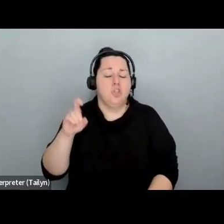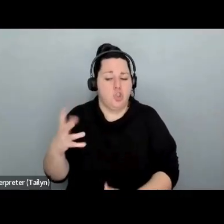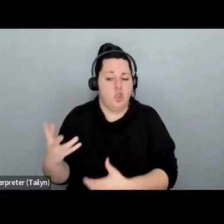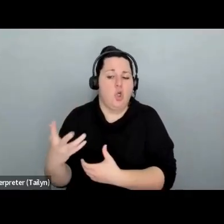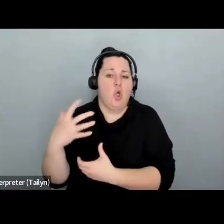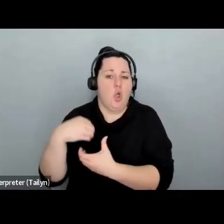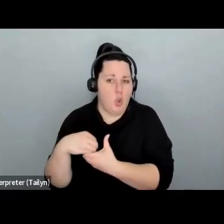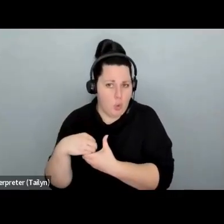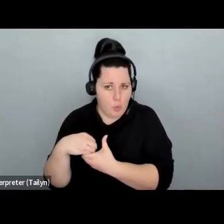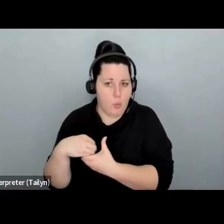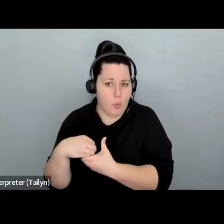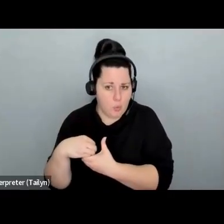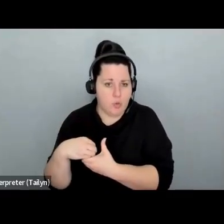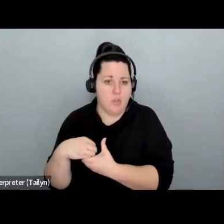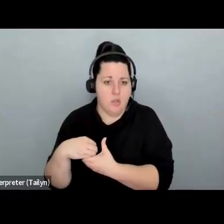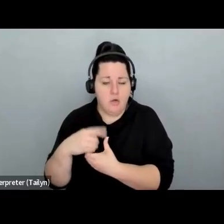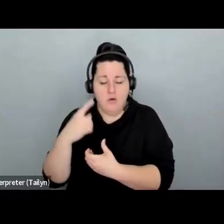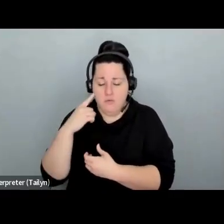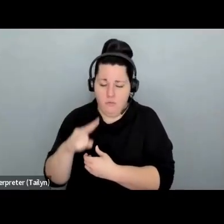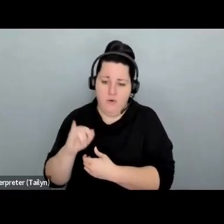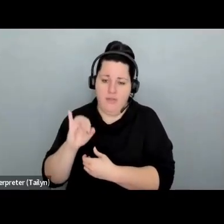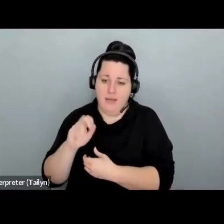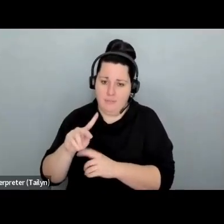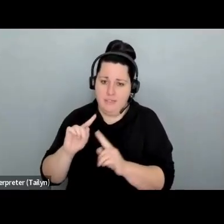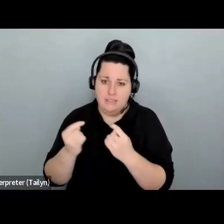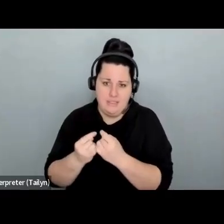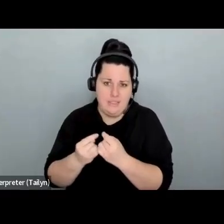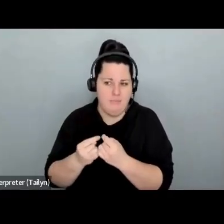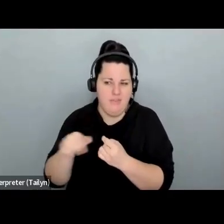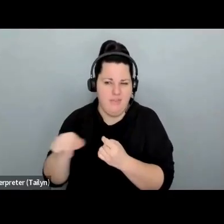part of the IEP team making that determination.